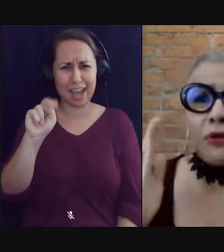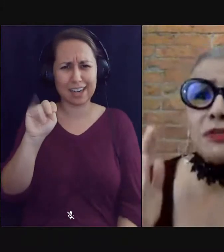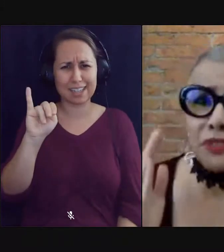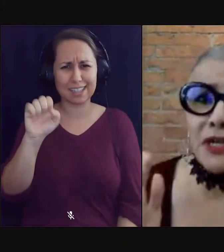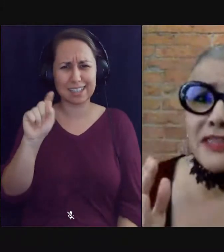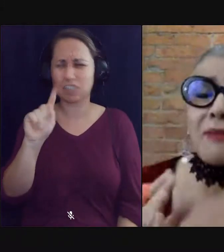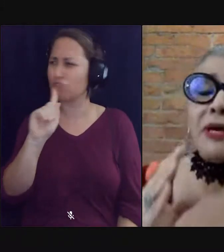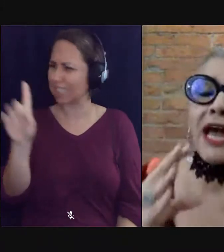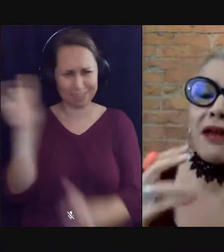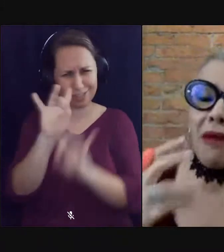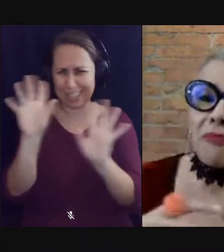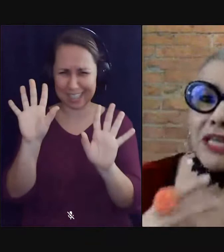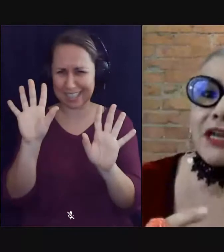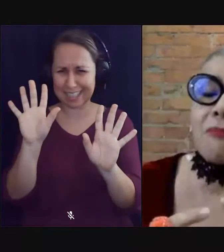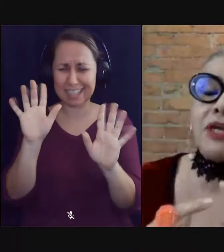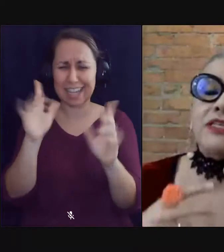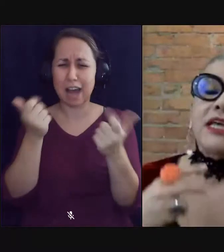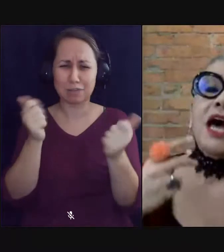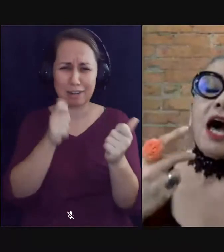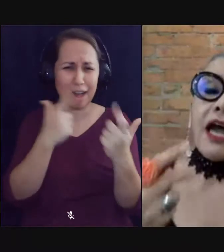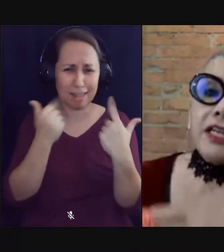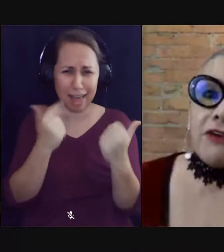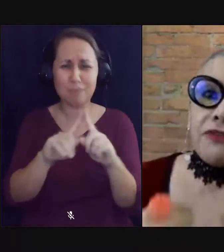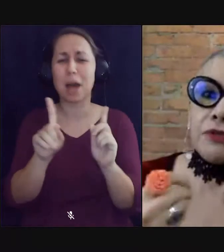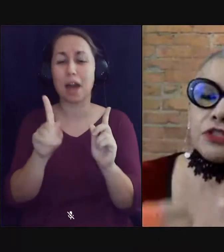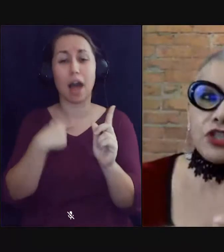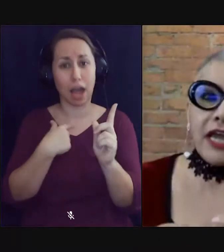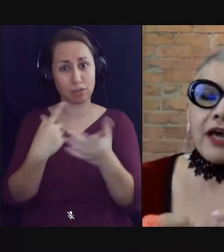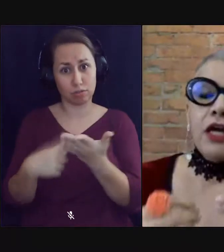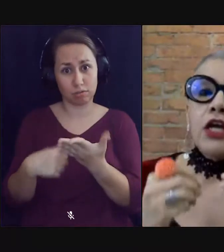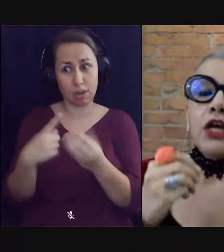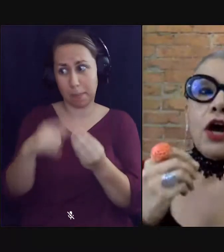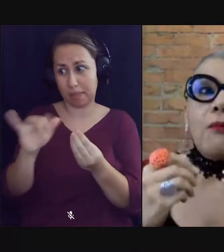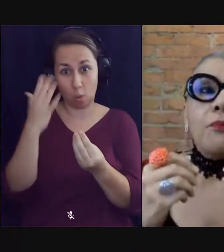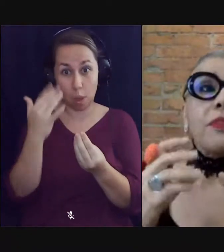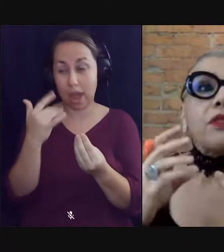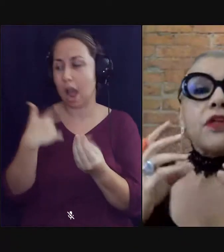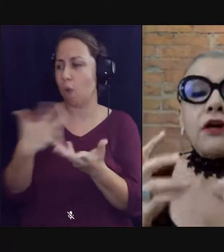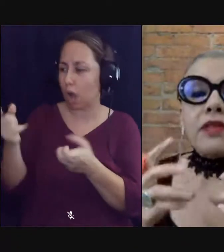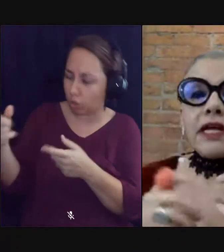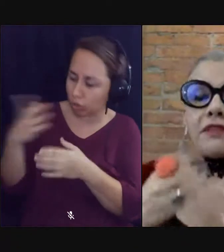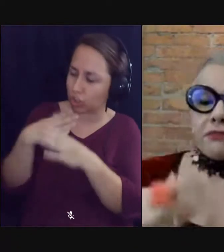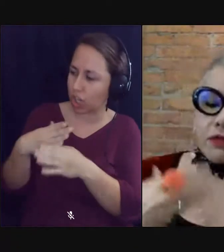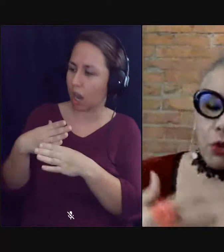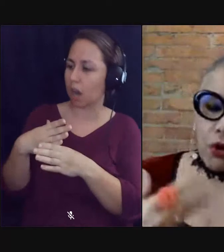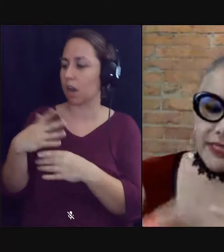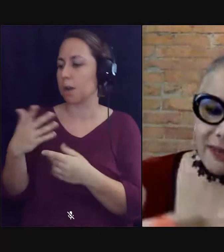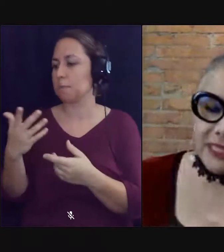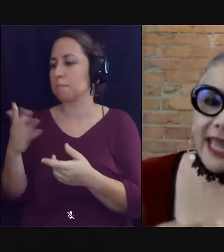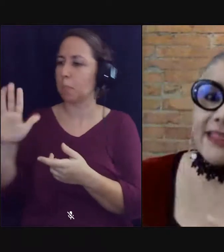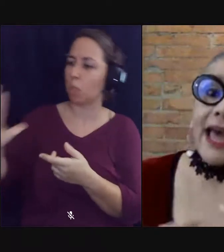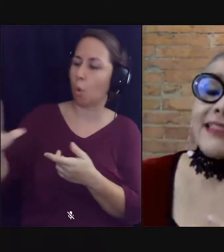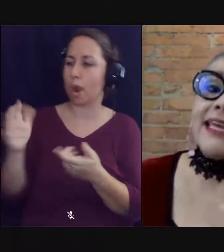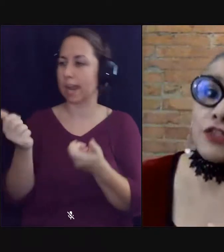just the most absurd thing. But I'm bringing it up because I'd love for you to share the kind of your